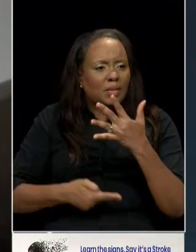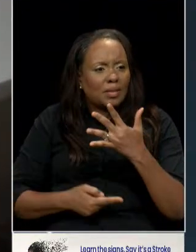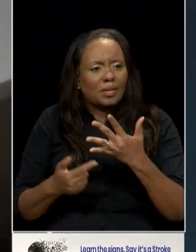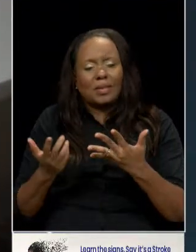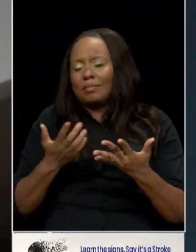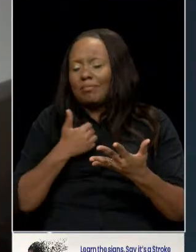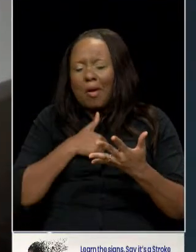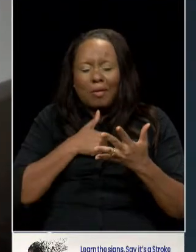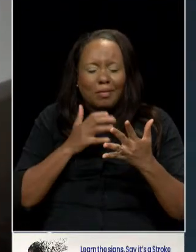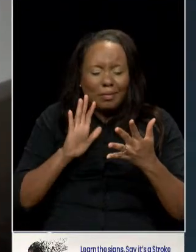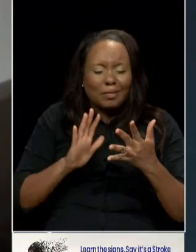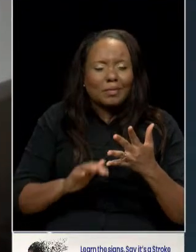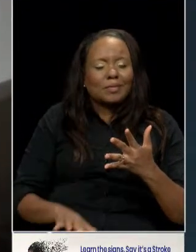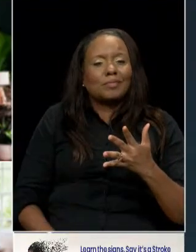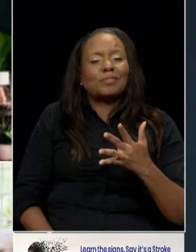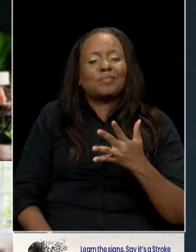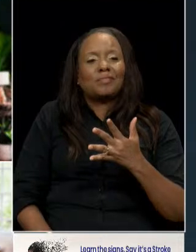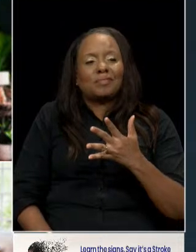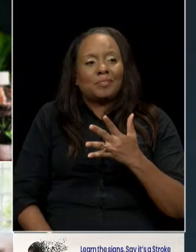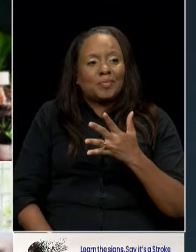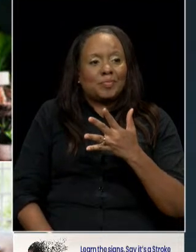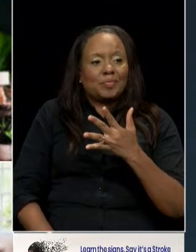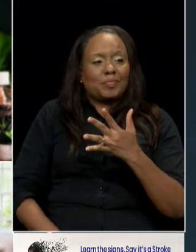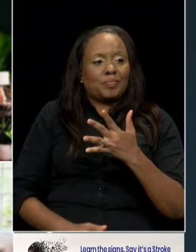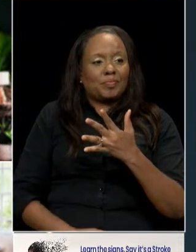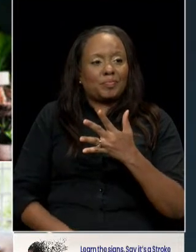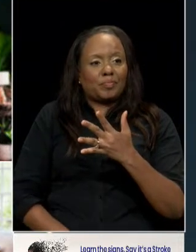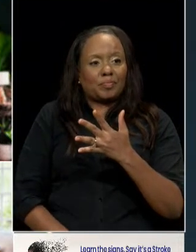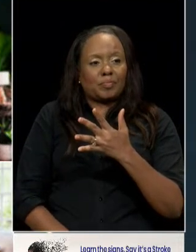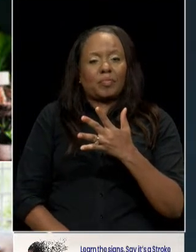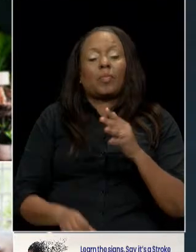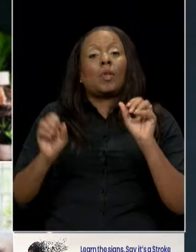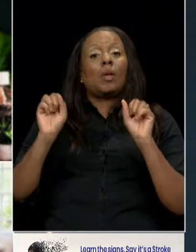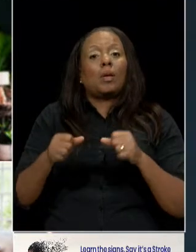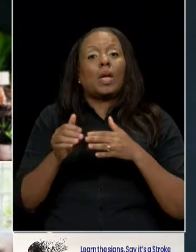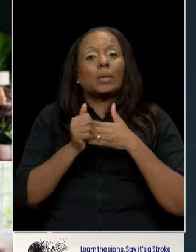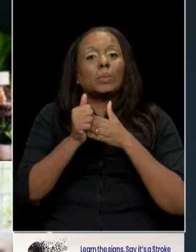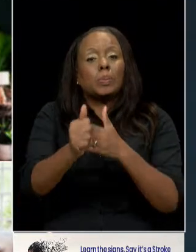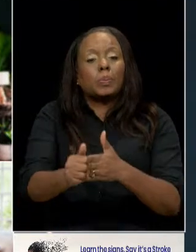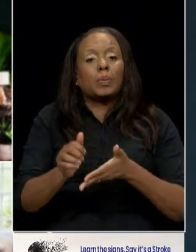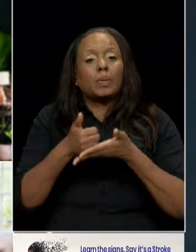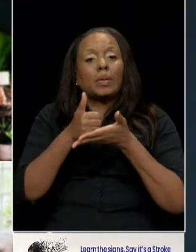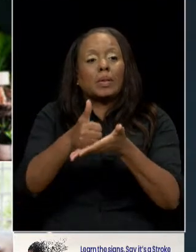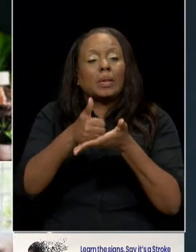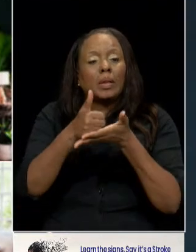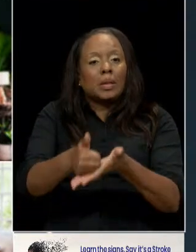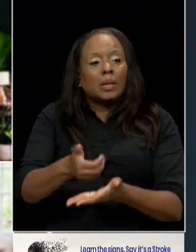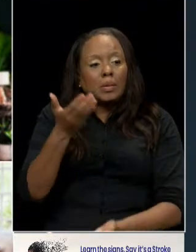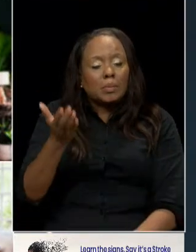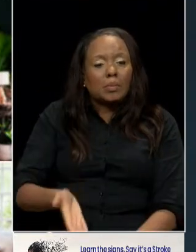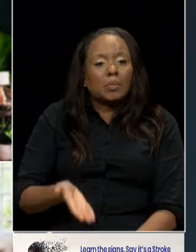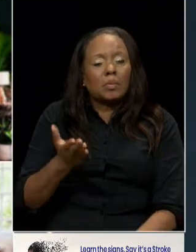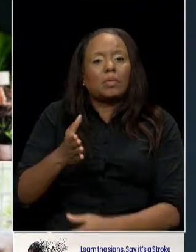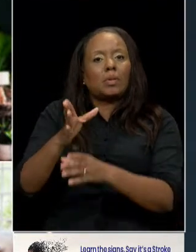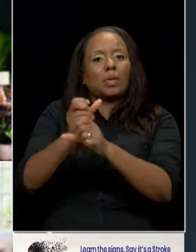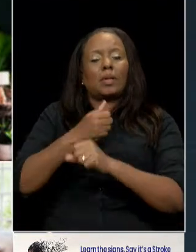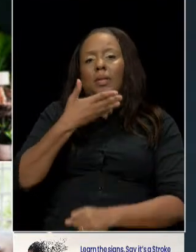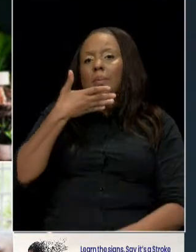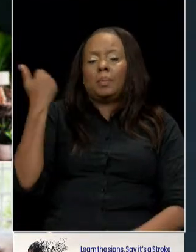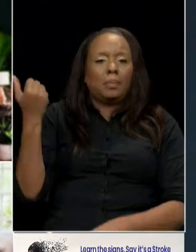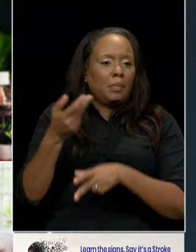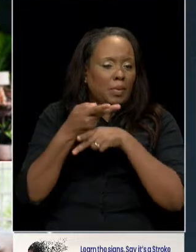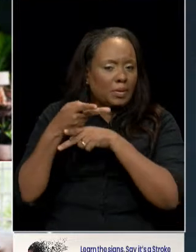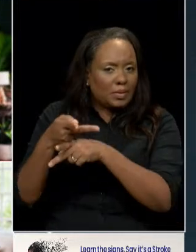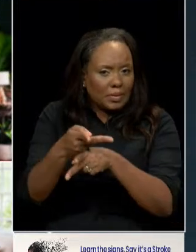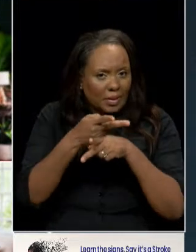front. We can actually guide the patients and our clients to receive the best care